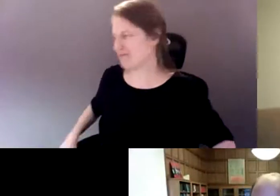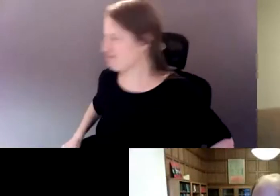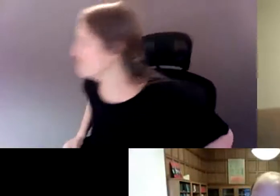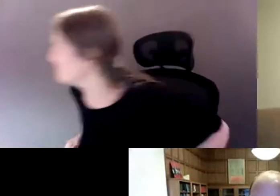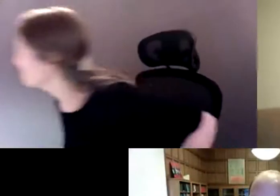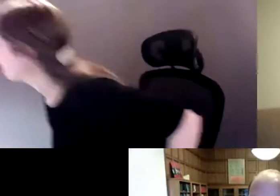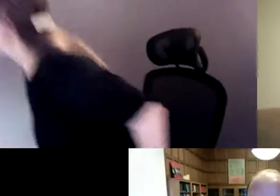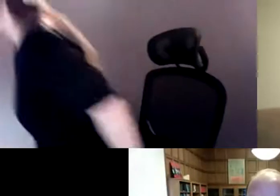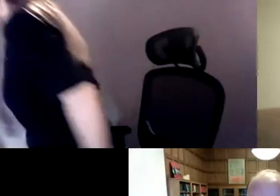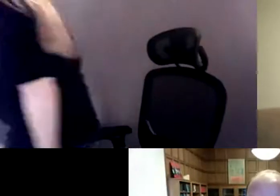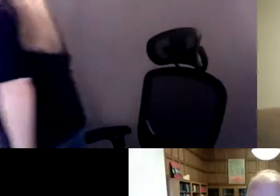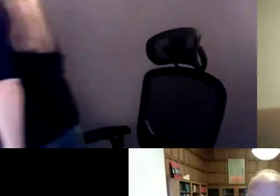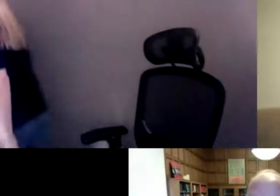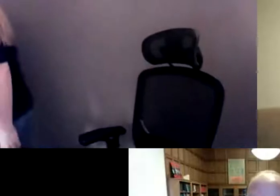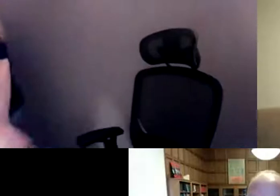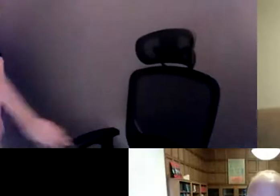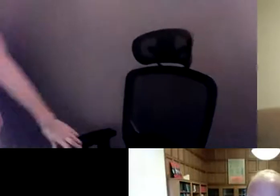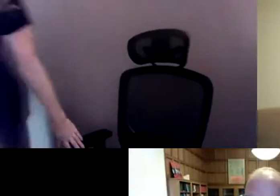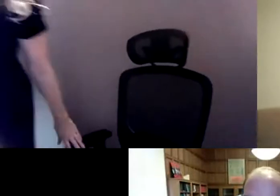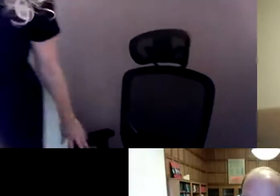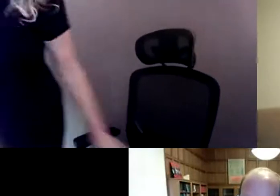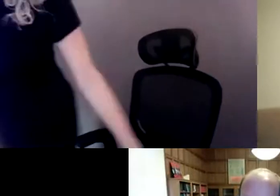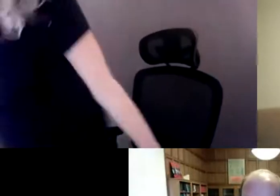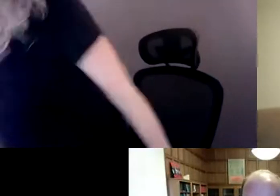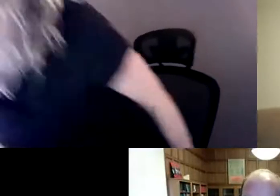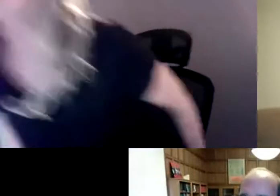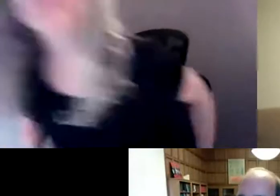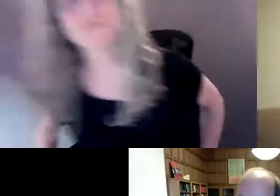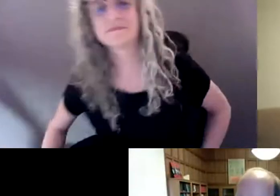a already once postponed